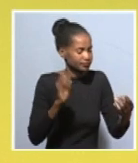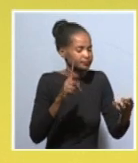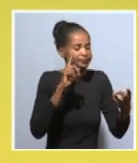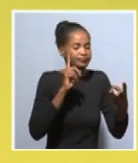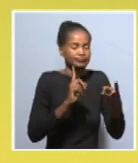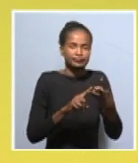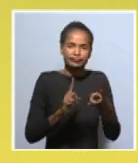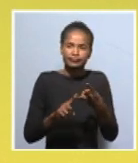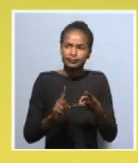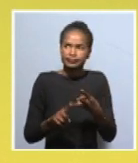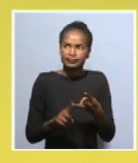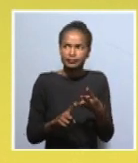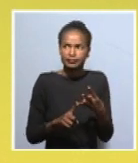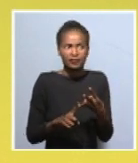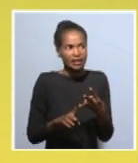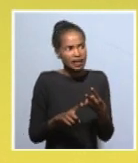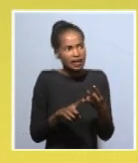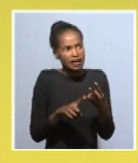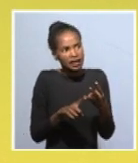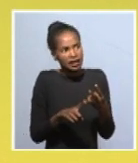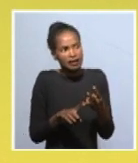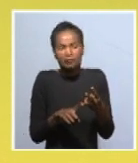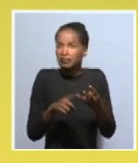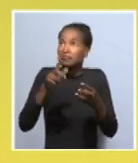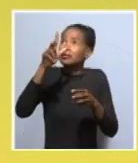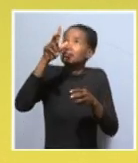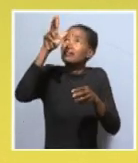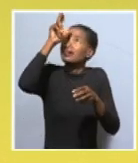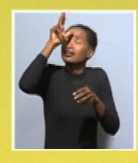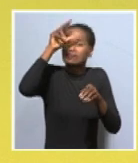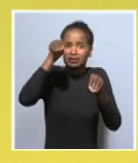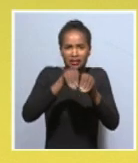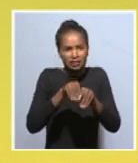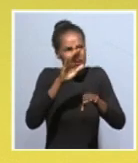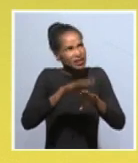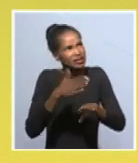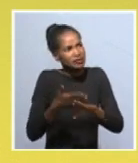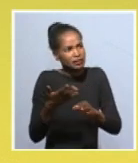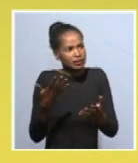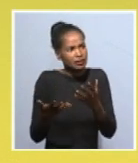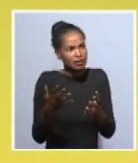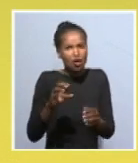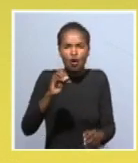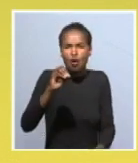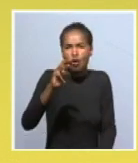some natural factors cited in I may give an example of